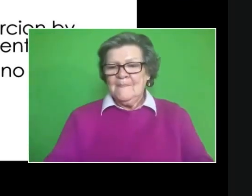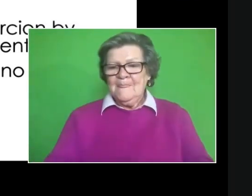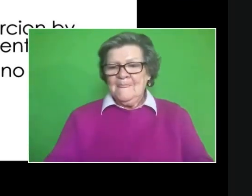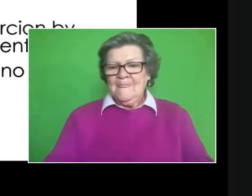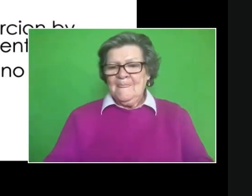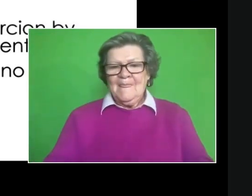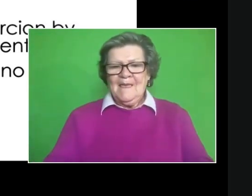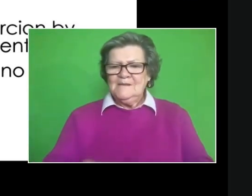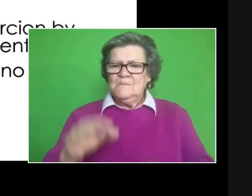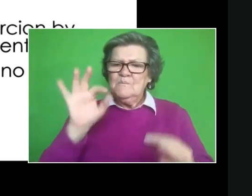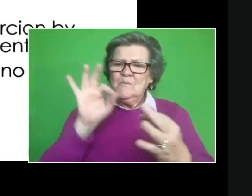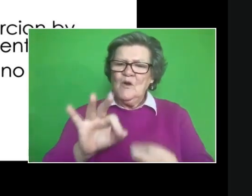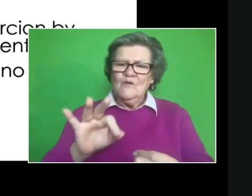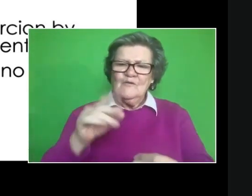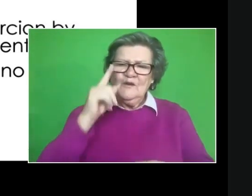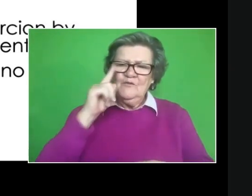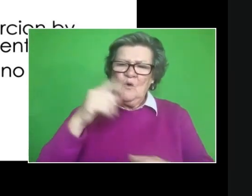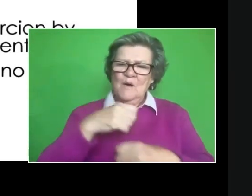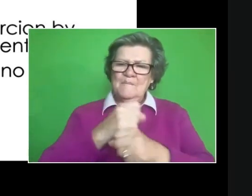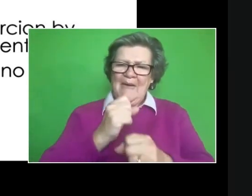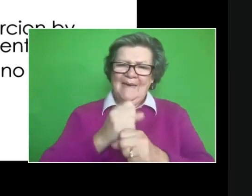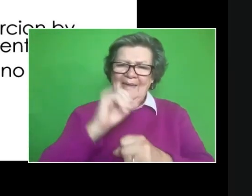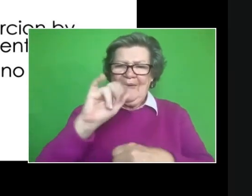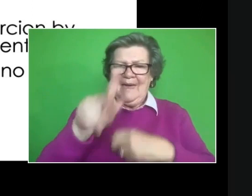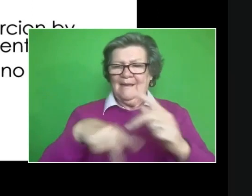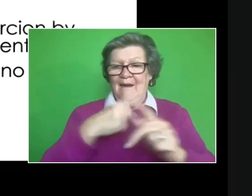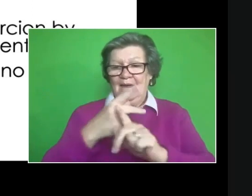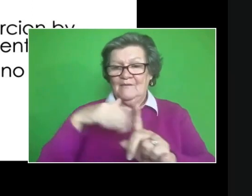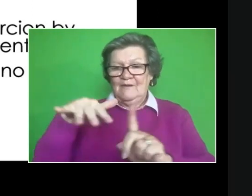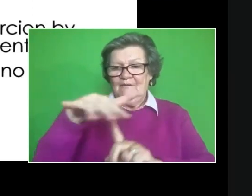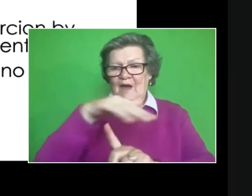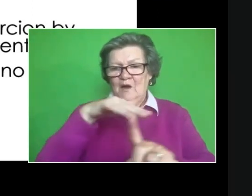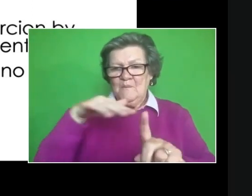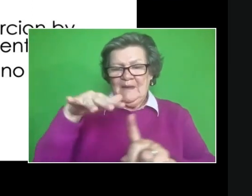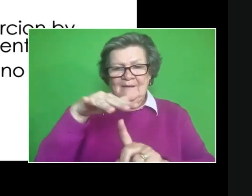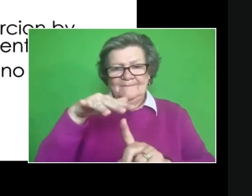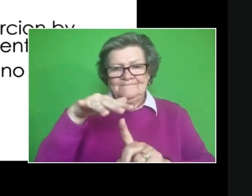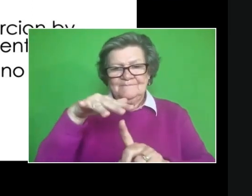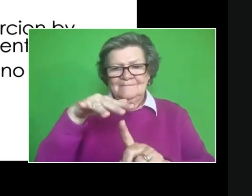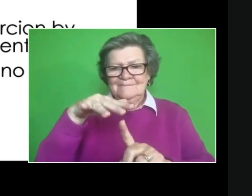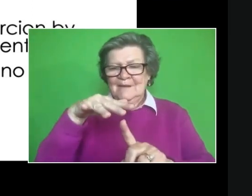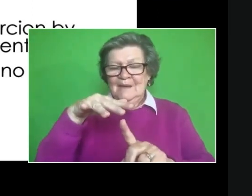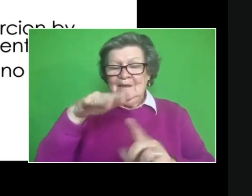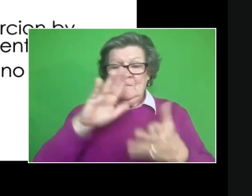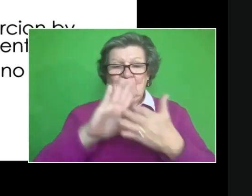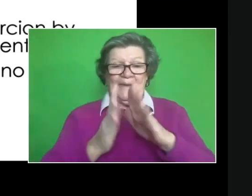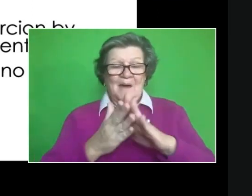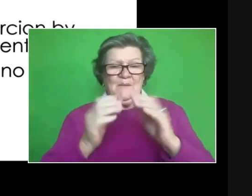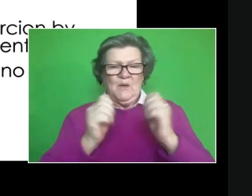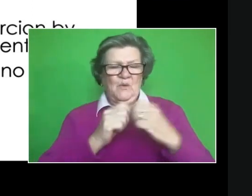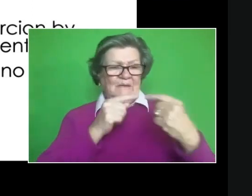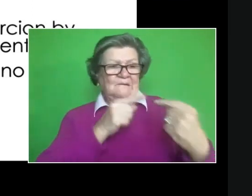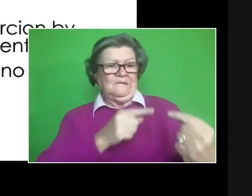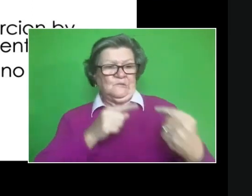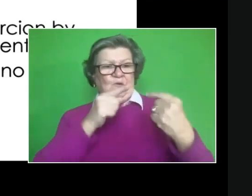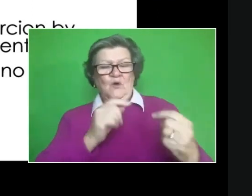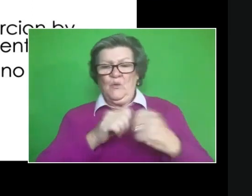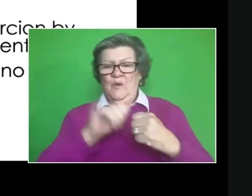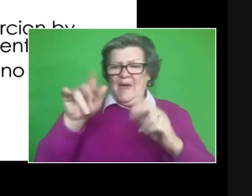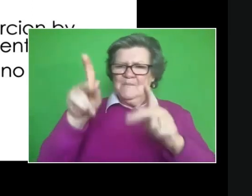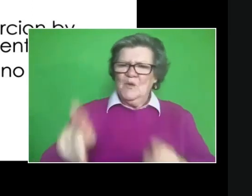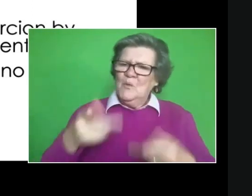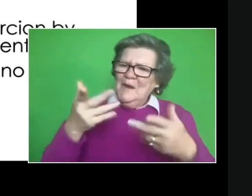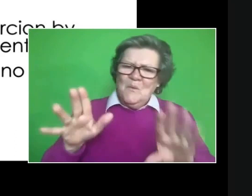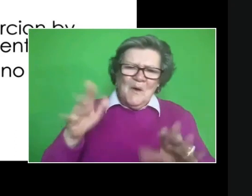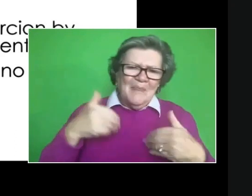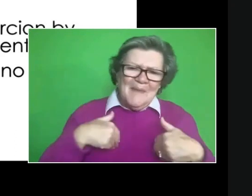presenting coercive environments, getting in this tug of war with someone, because we don't want them to have that. It's a risk. It